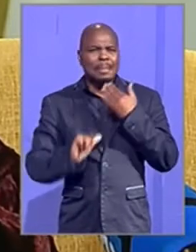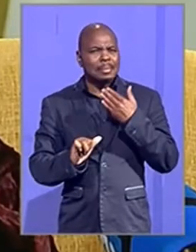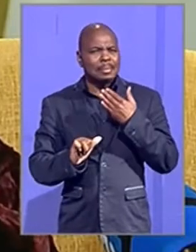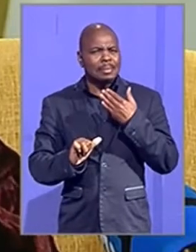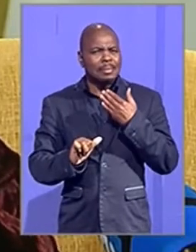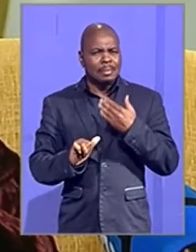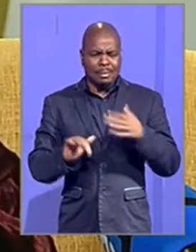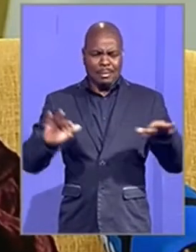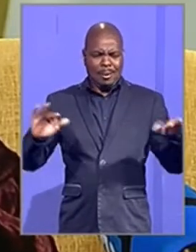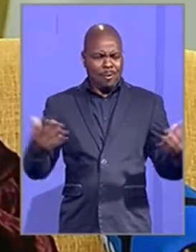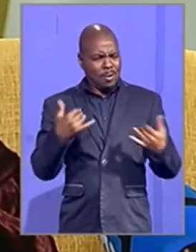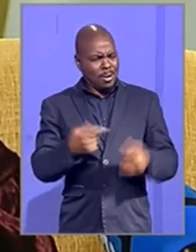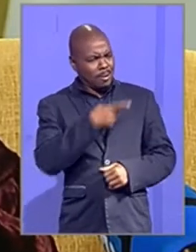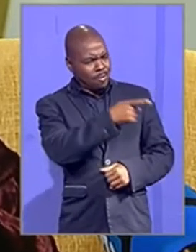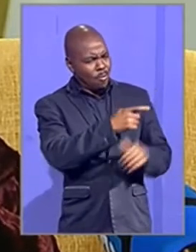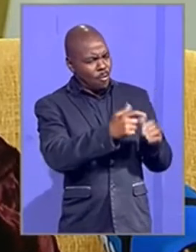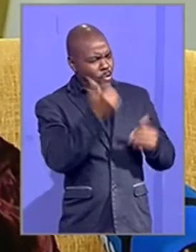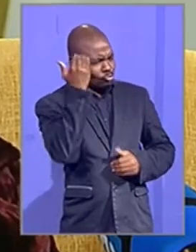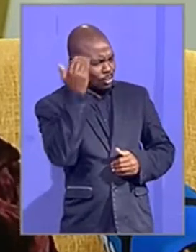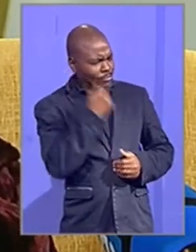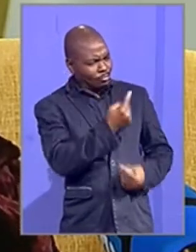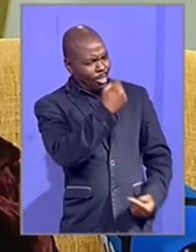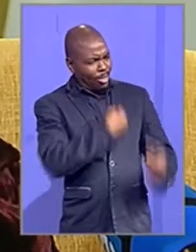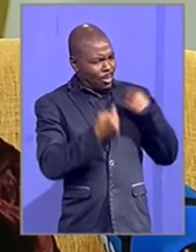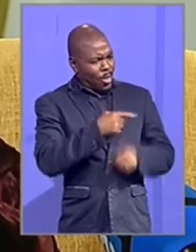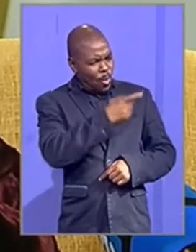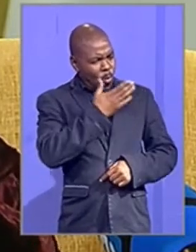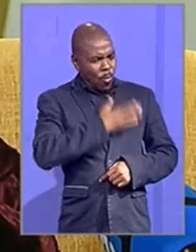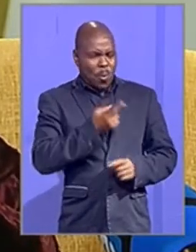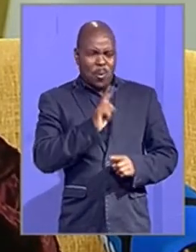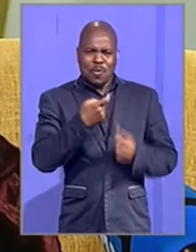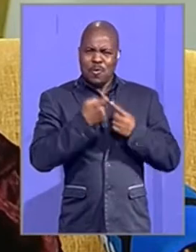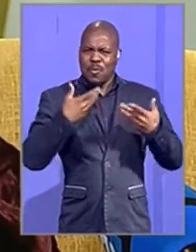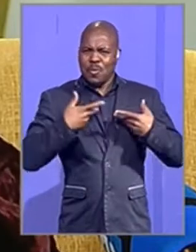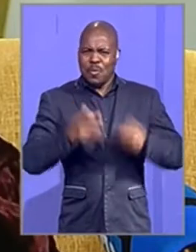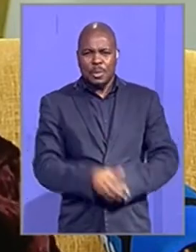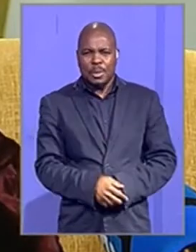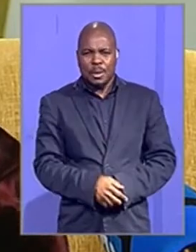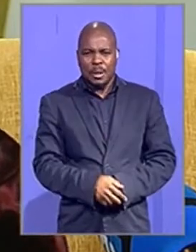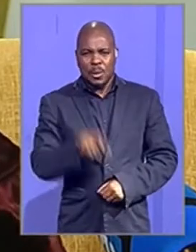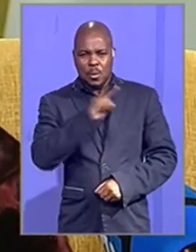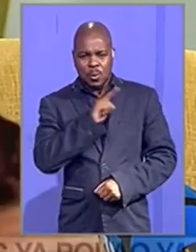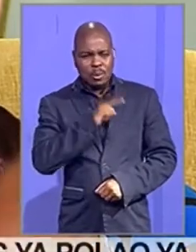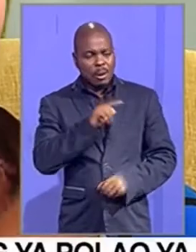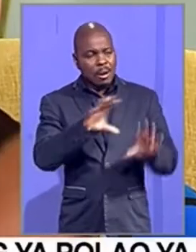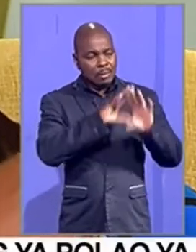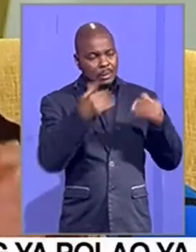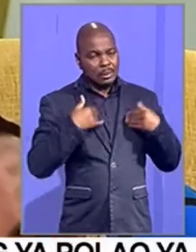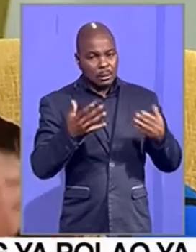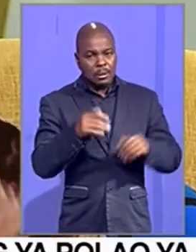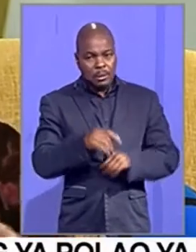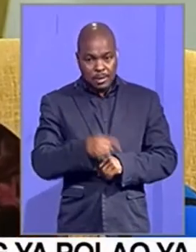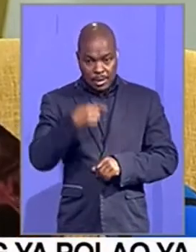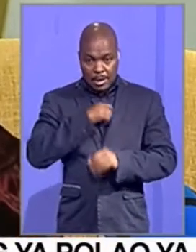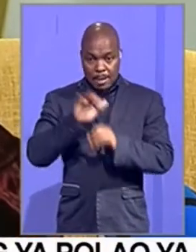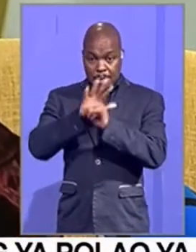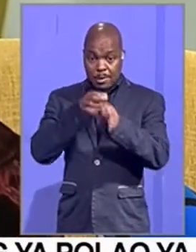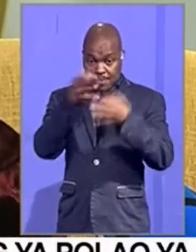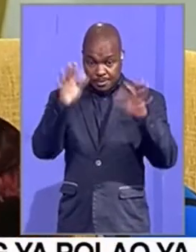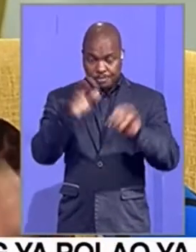How dare he? What do they want from me? Because it started, and this is where I gave you the background